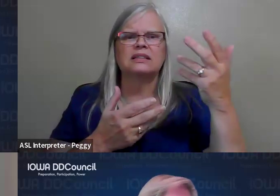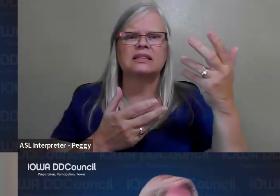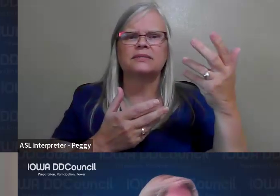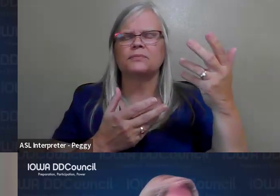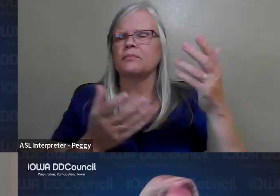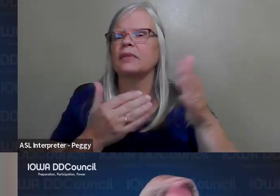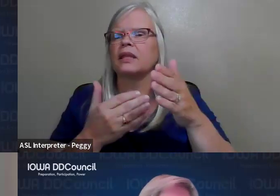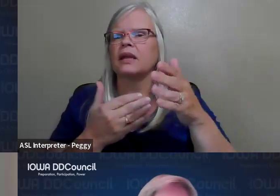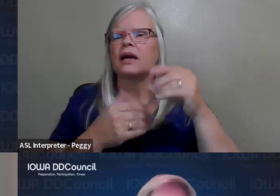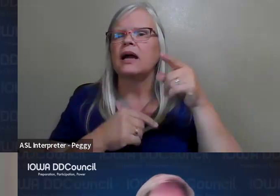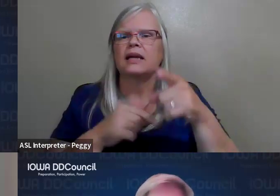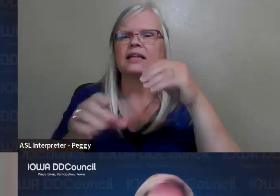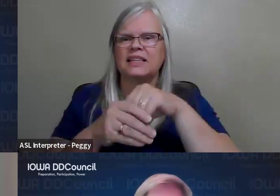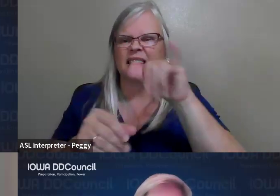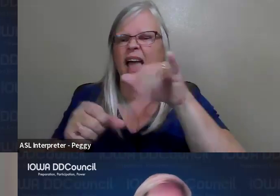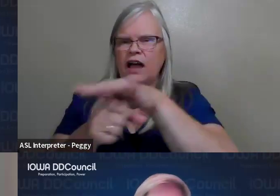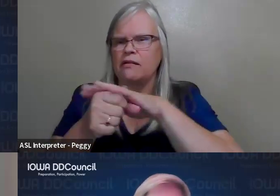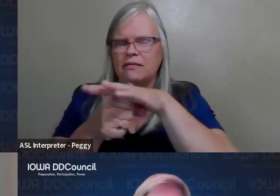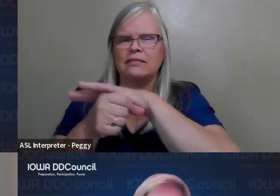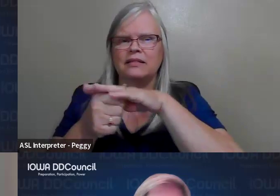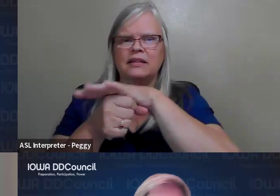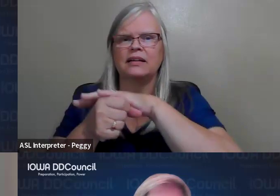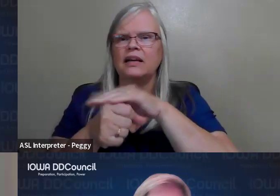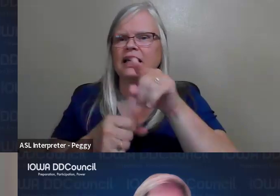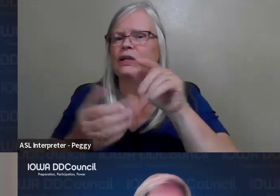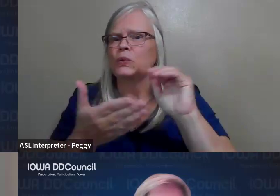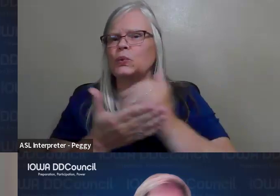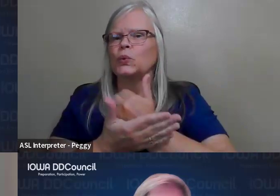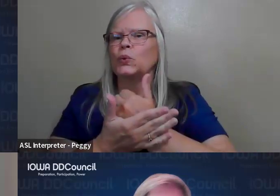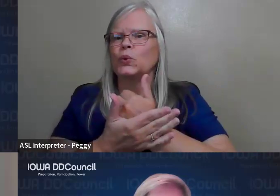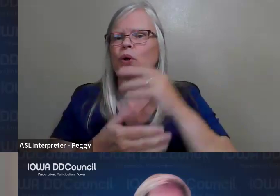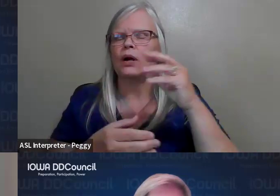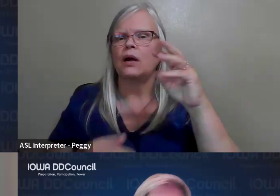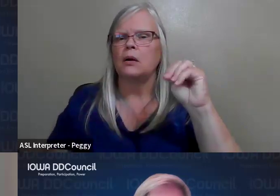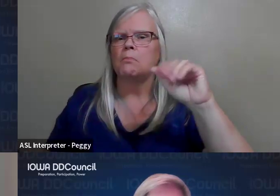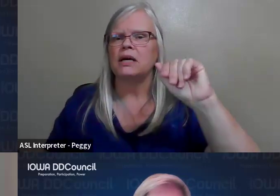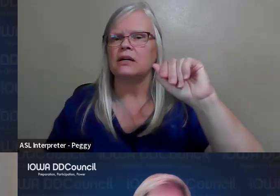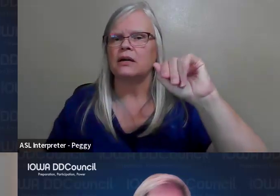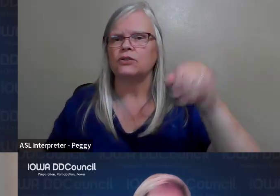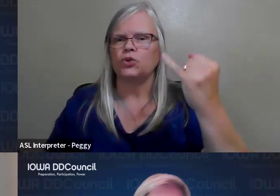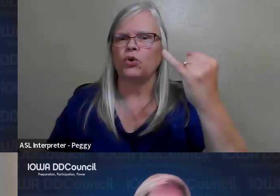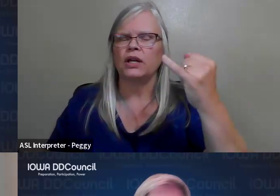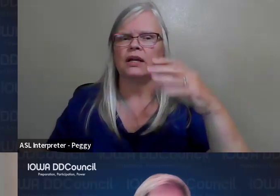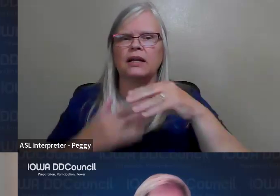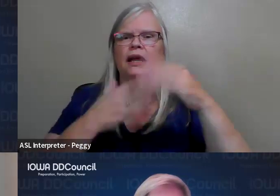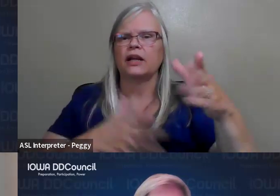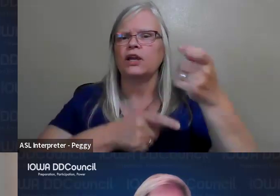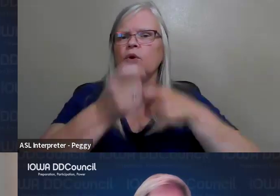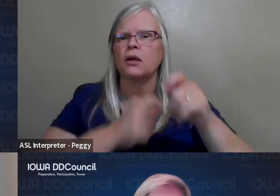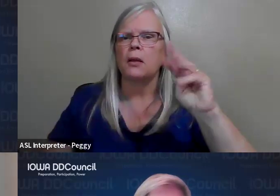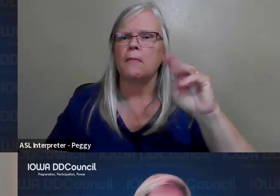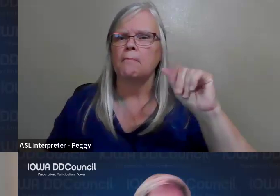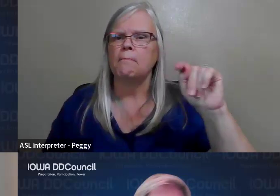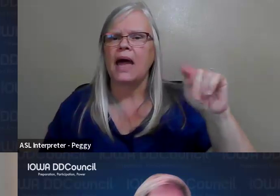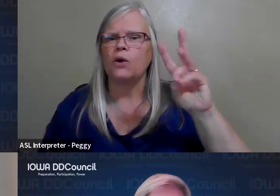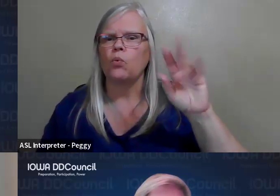but he's in that area. He is the new majority leader. He replaces Representative Matt